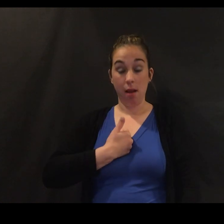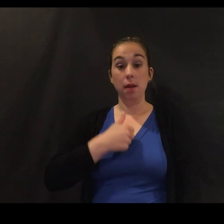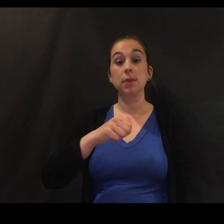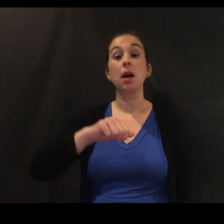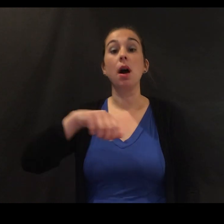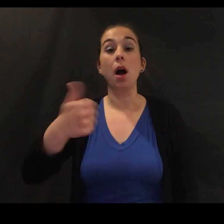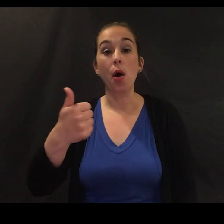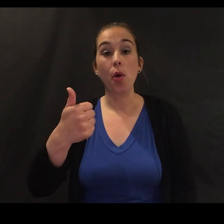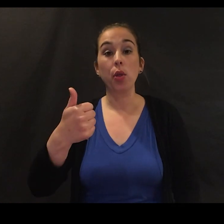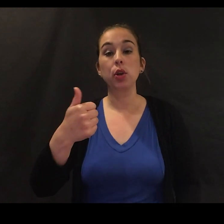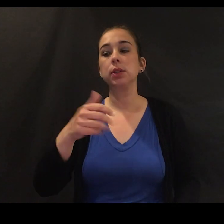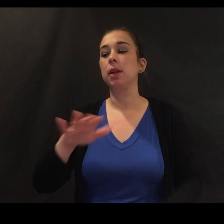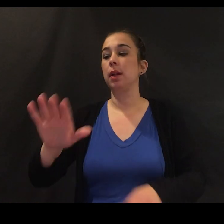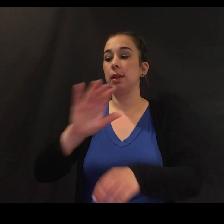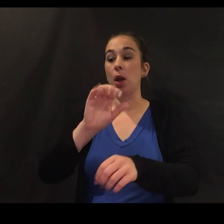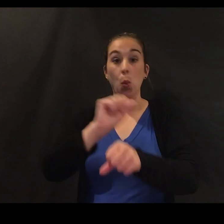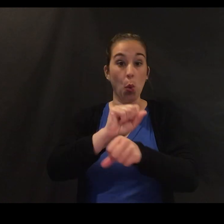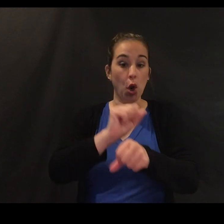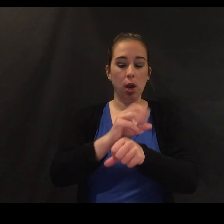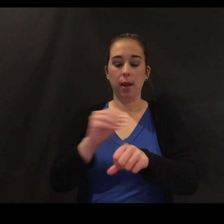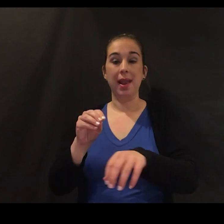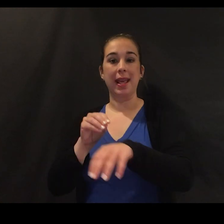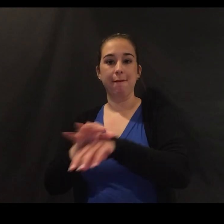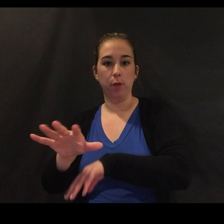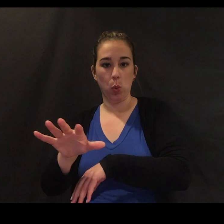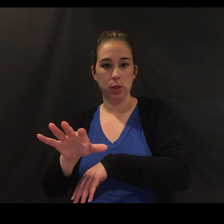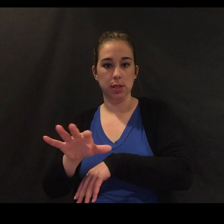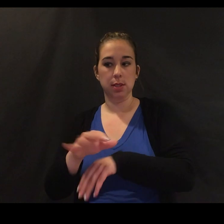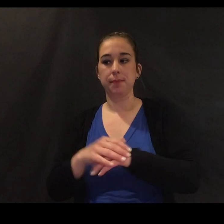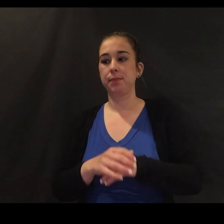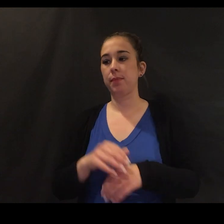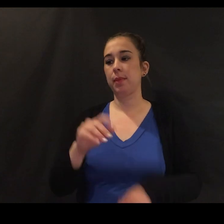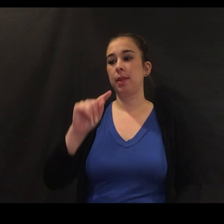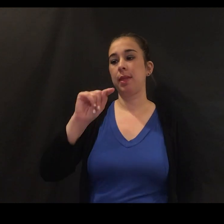work and influence. They, what's this?